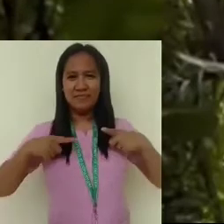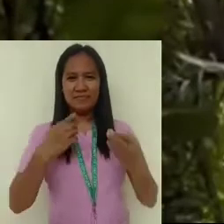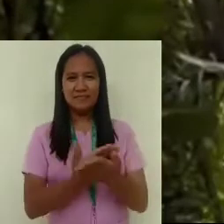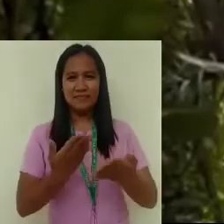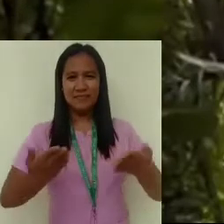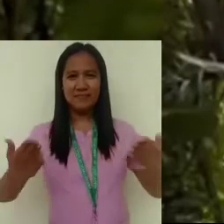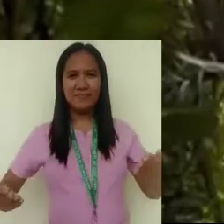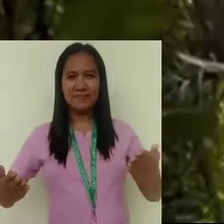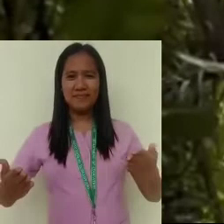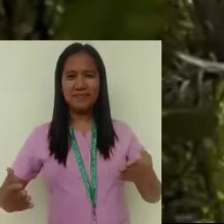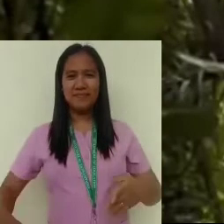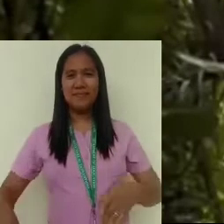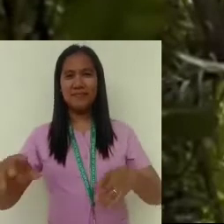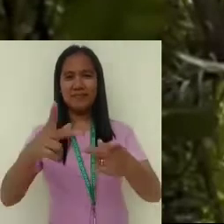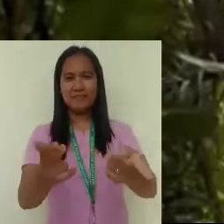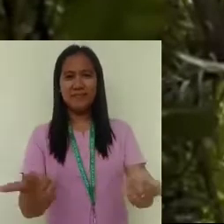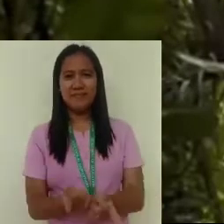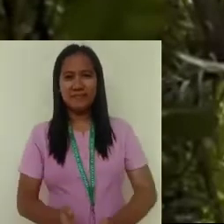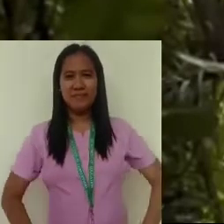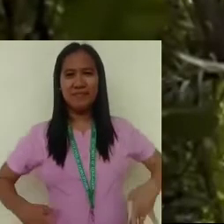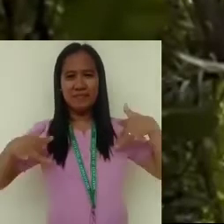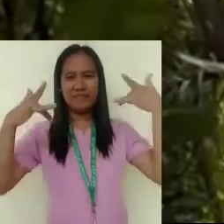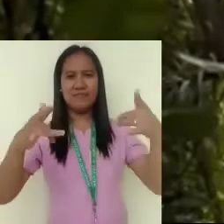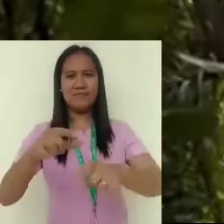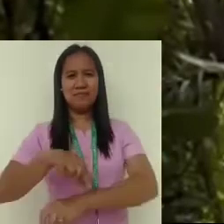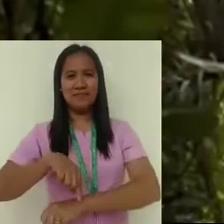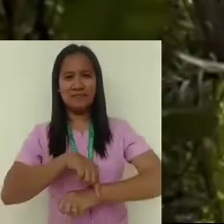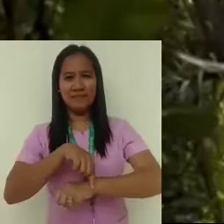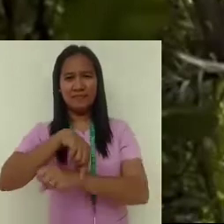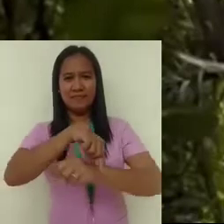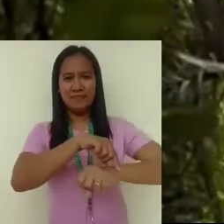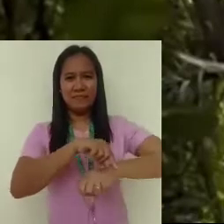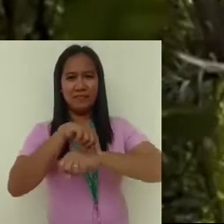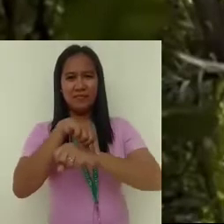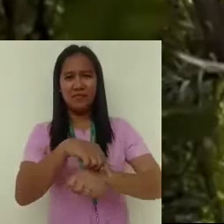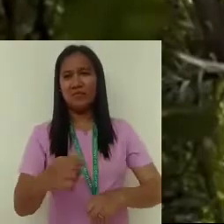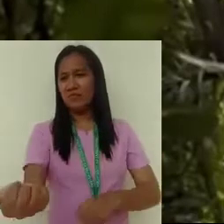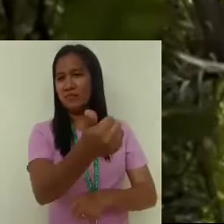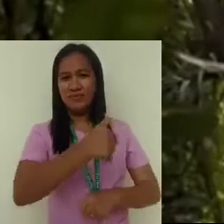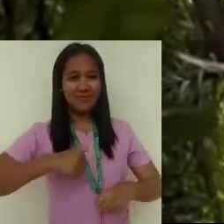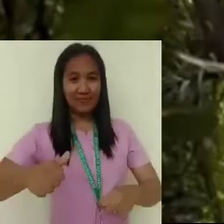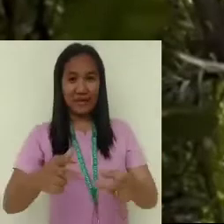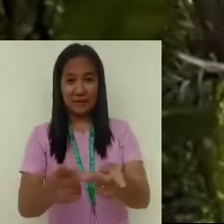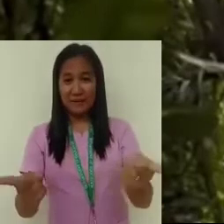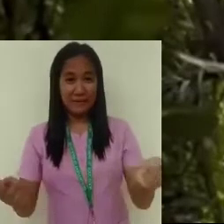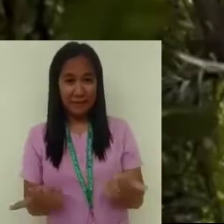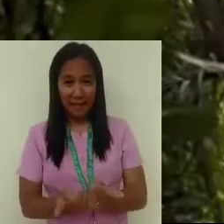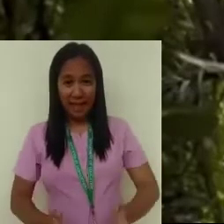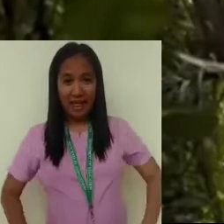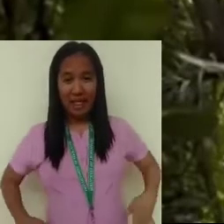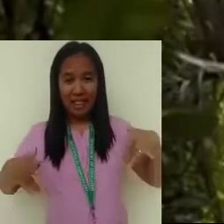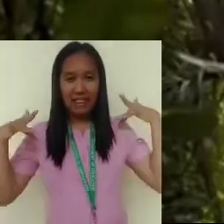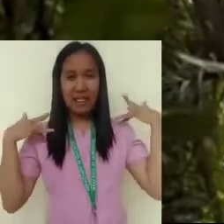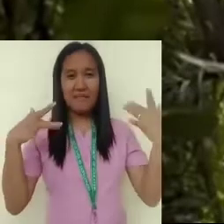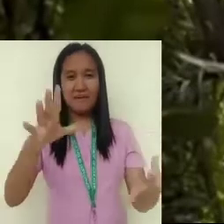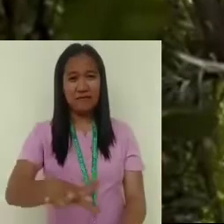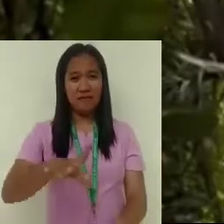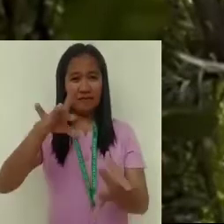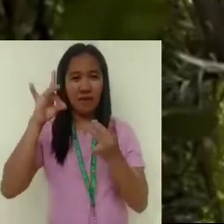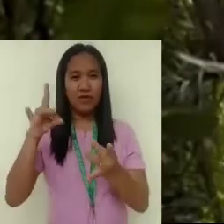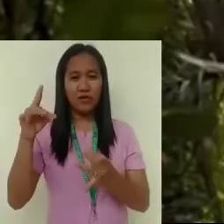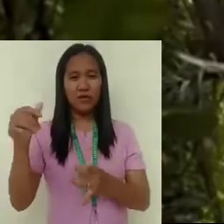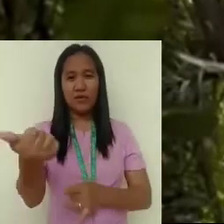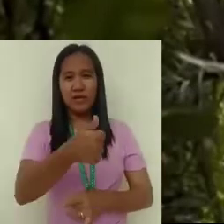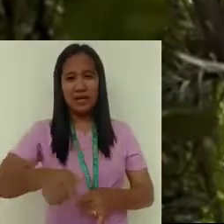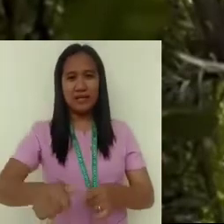Biosphere, the biosphere is the zone of life on Earth. It extends to any place that life is found or